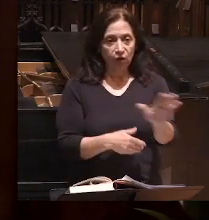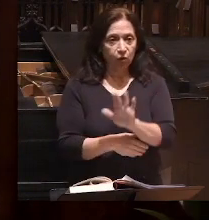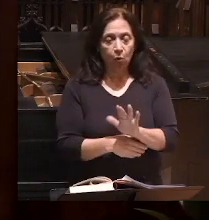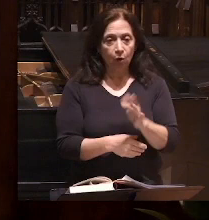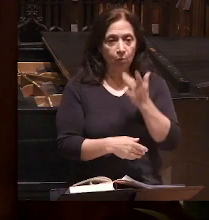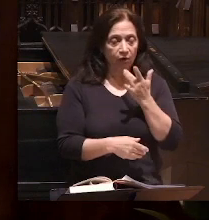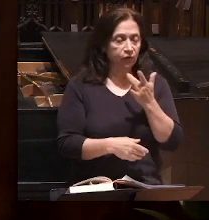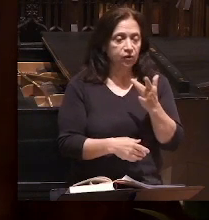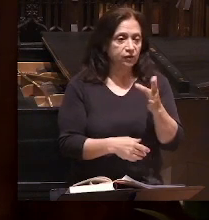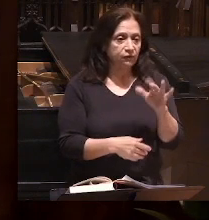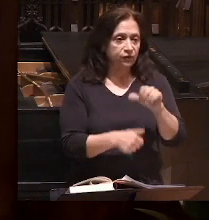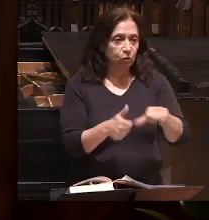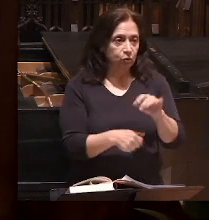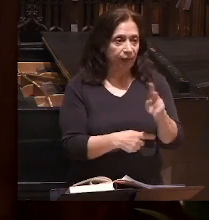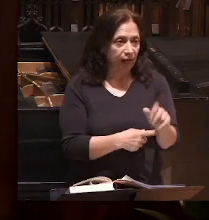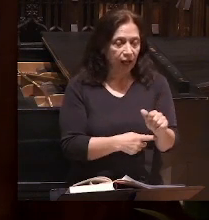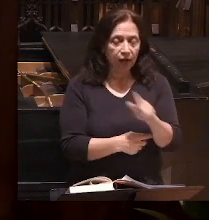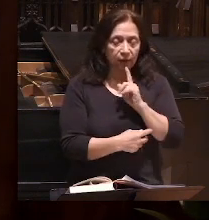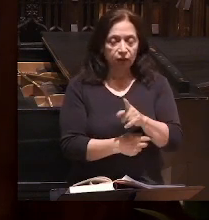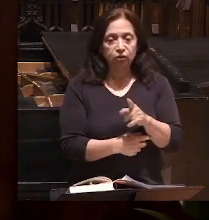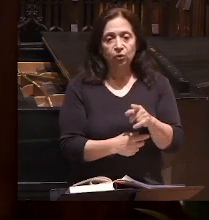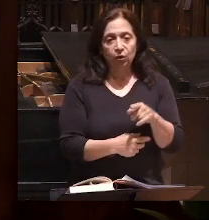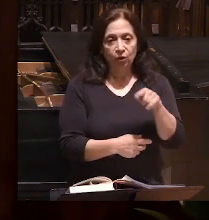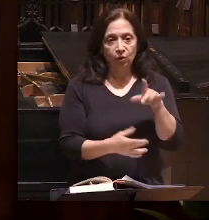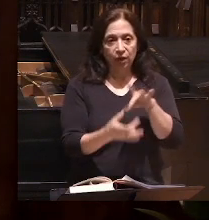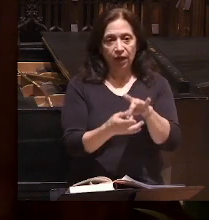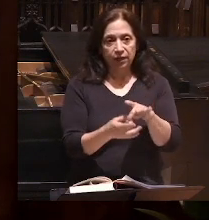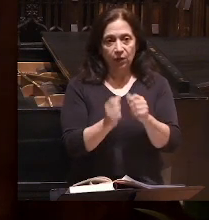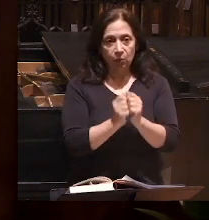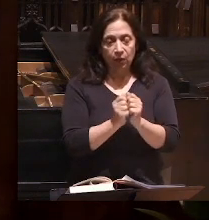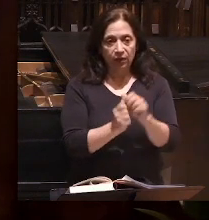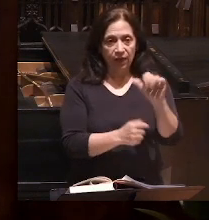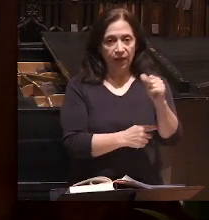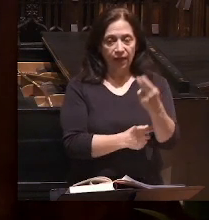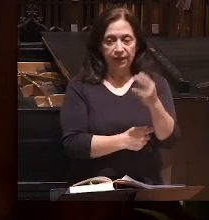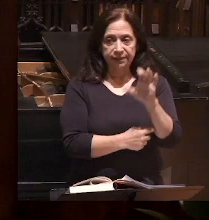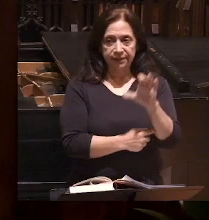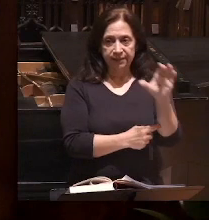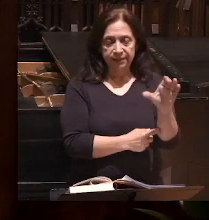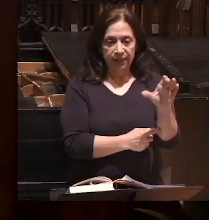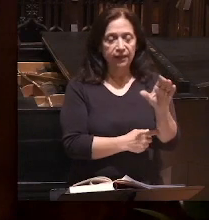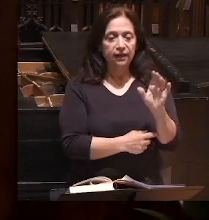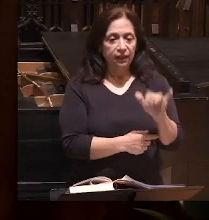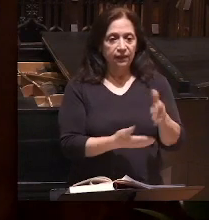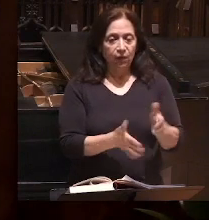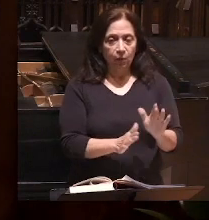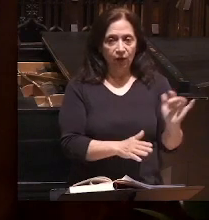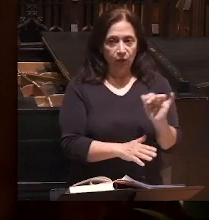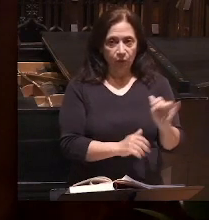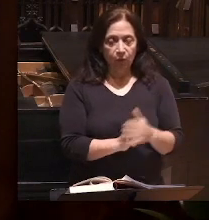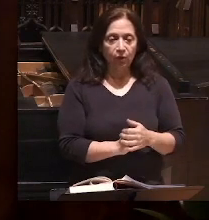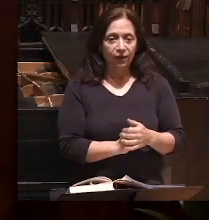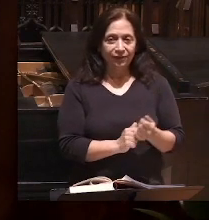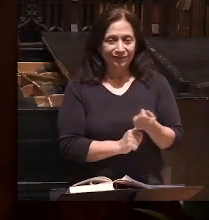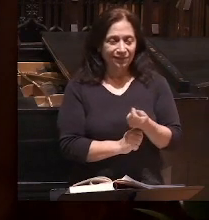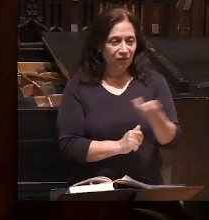media platform is, I would make sure that you are also connected with AHCC in that way as well. A couple